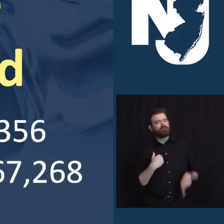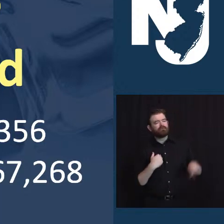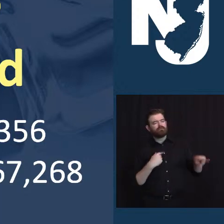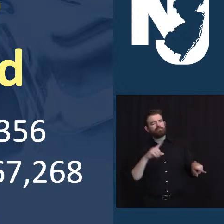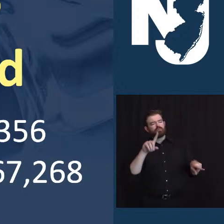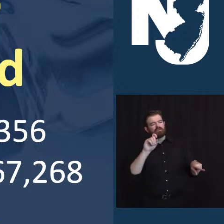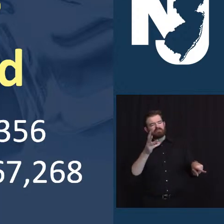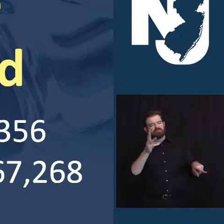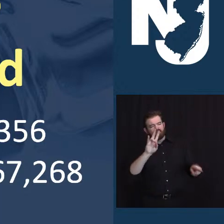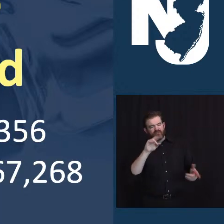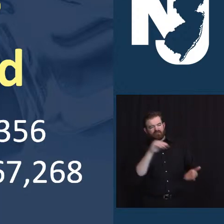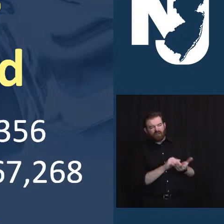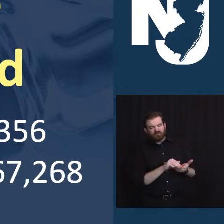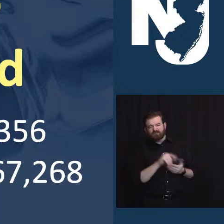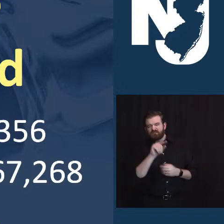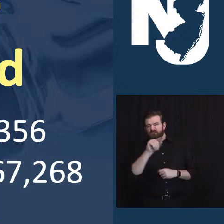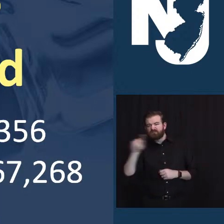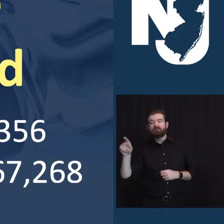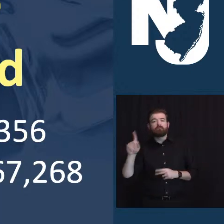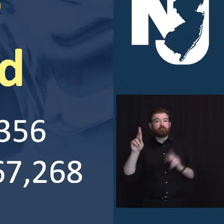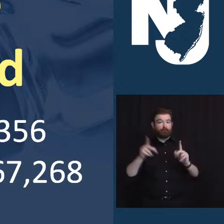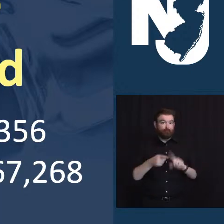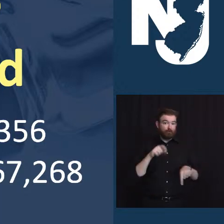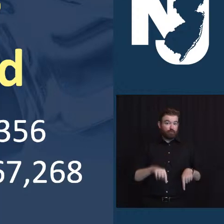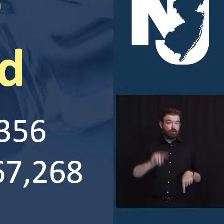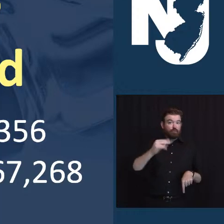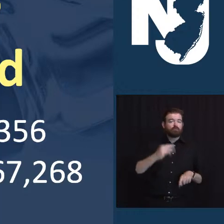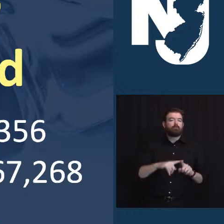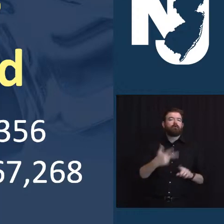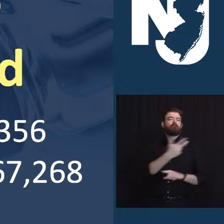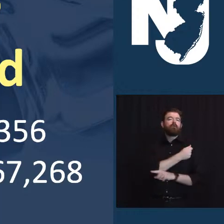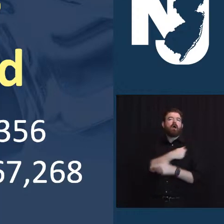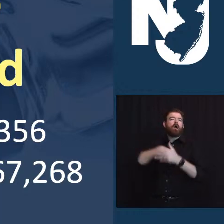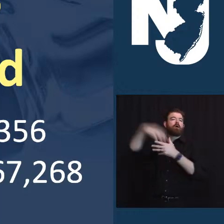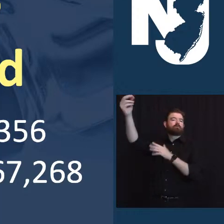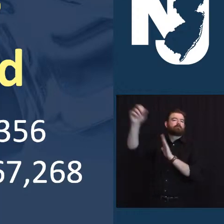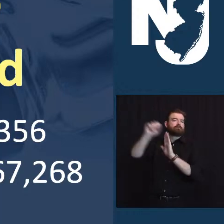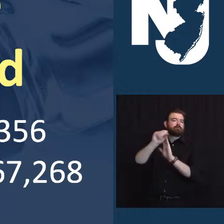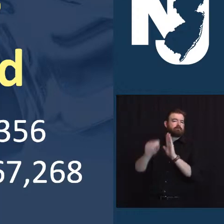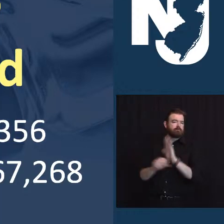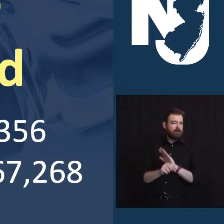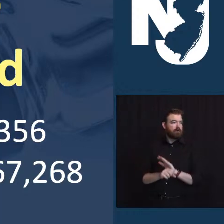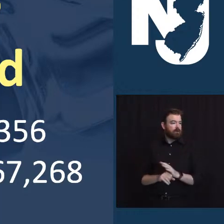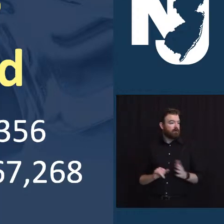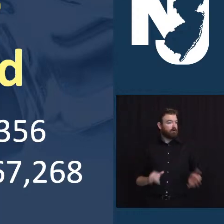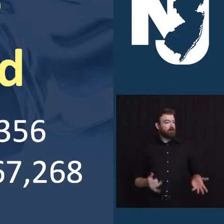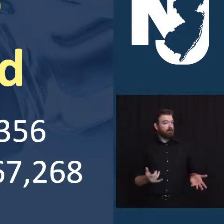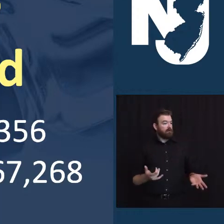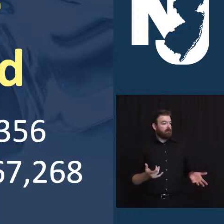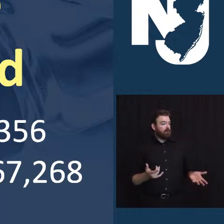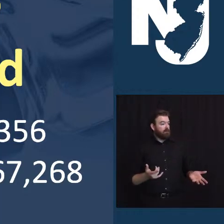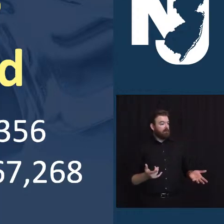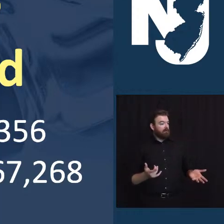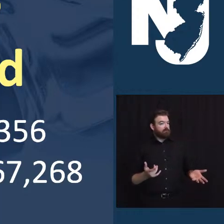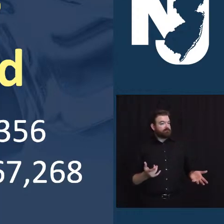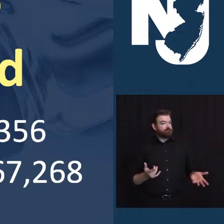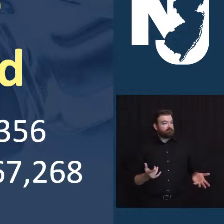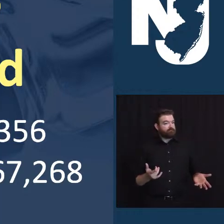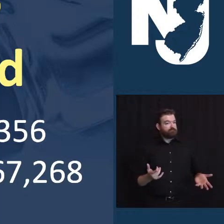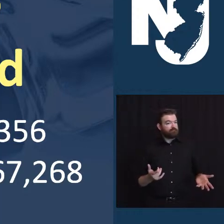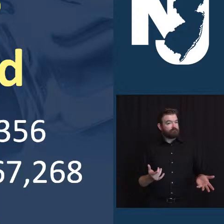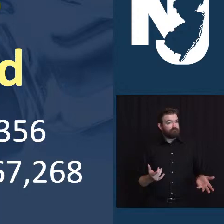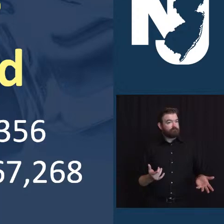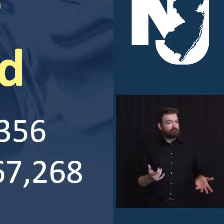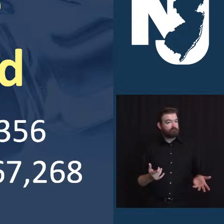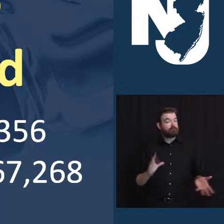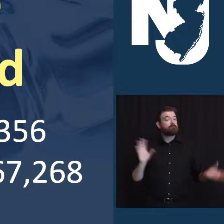167,000 were vaccinated out of state. The total number of individuals who have now received a first dose at